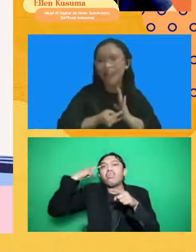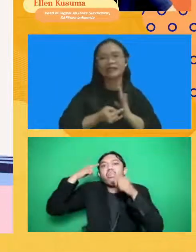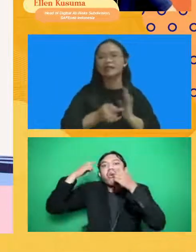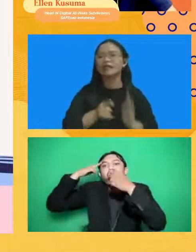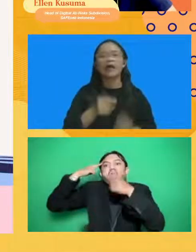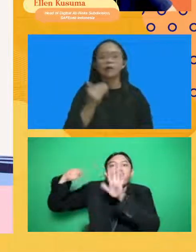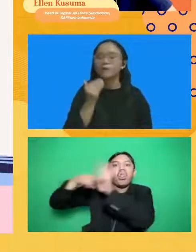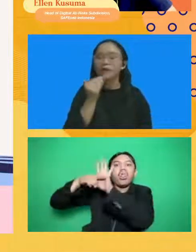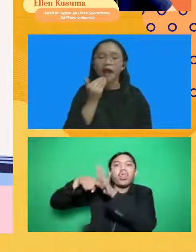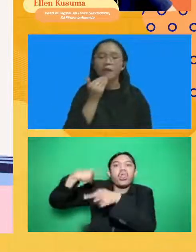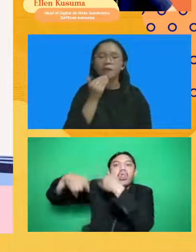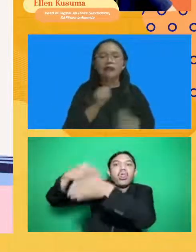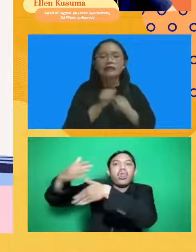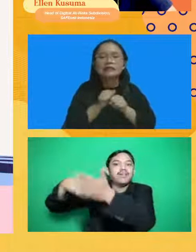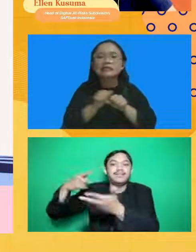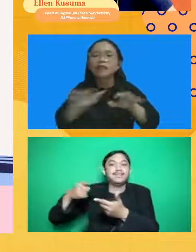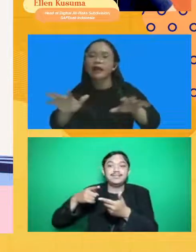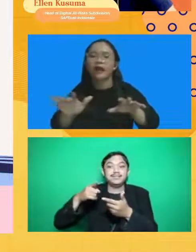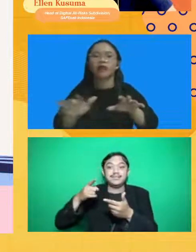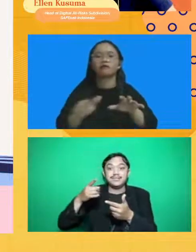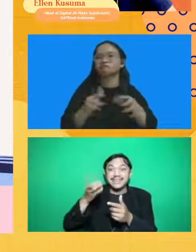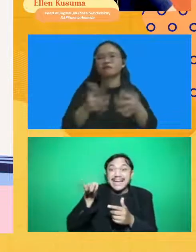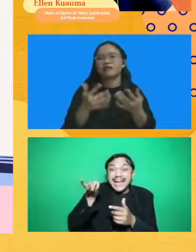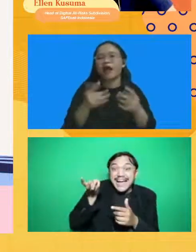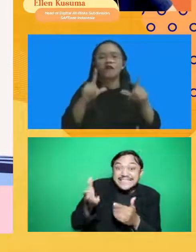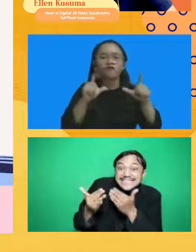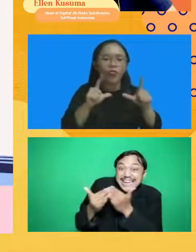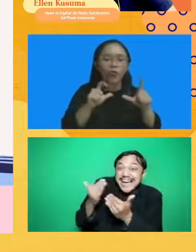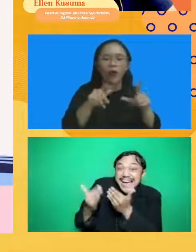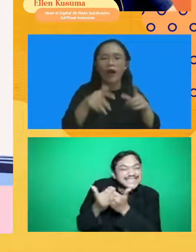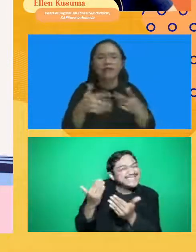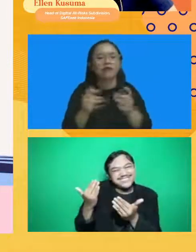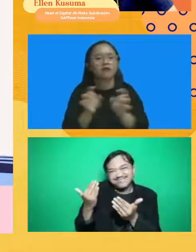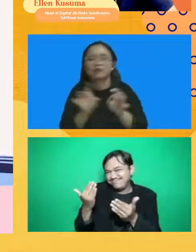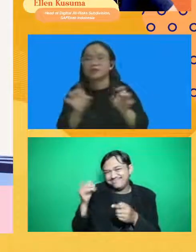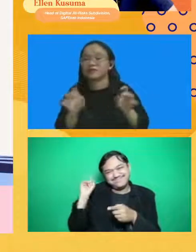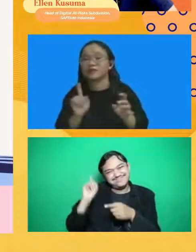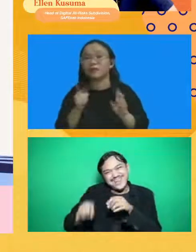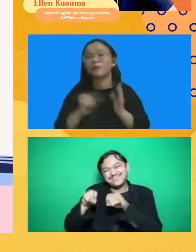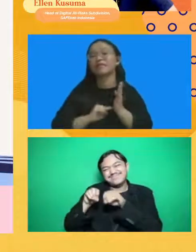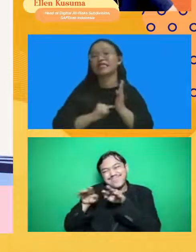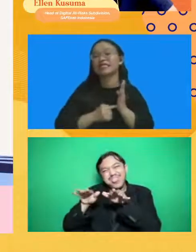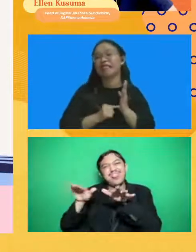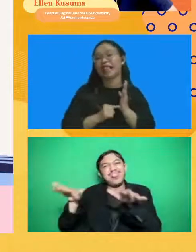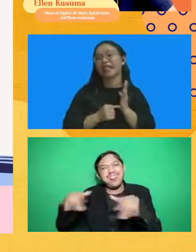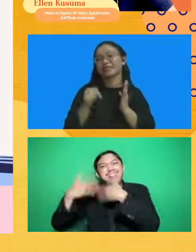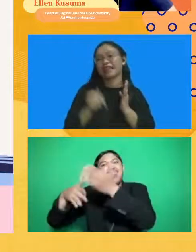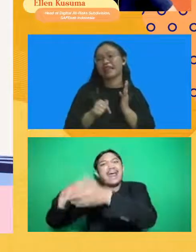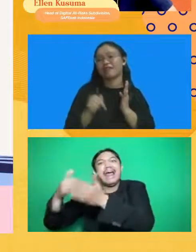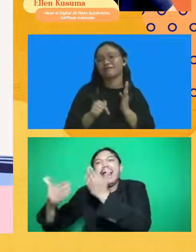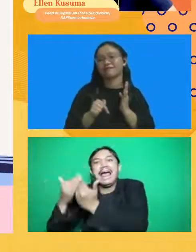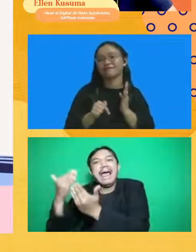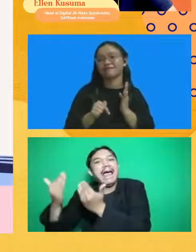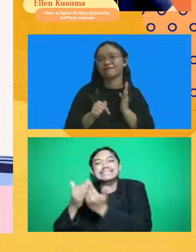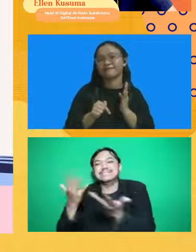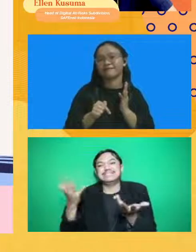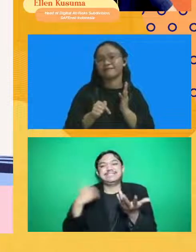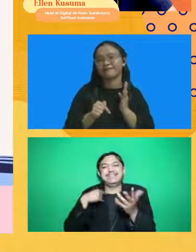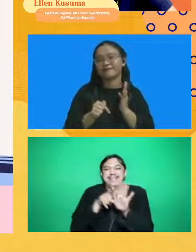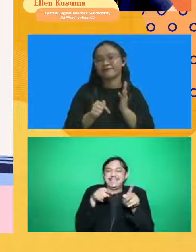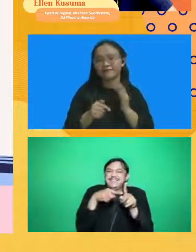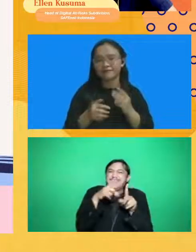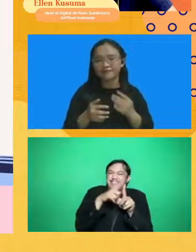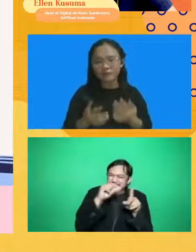because of these features of the digital technology, right? Because the objective of digital